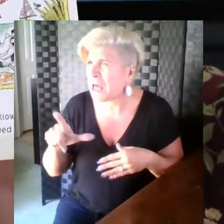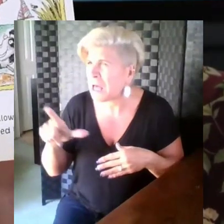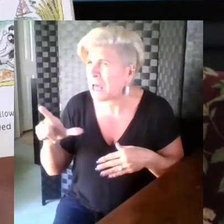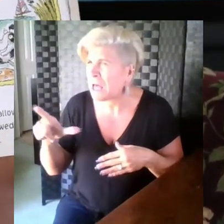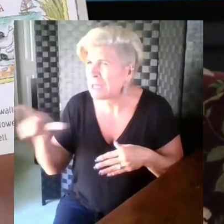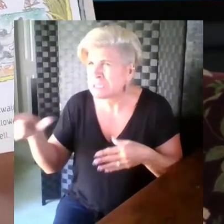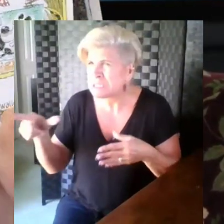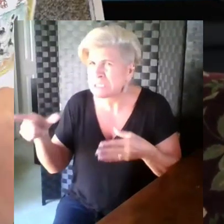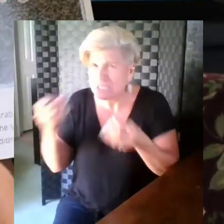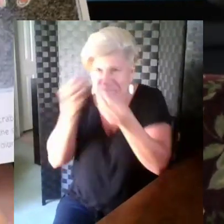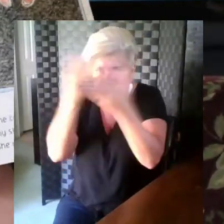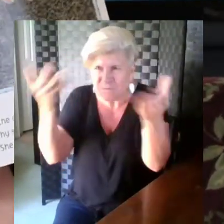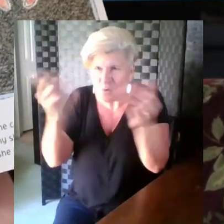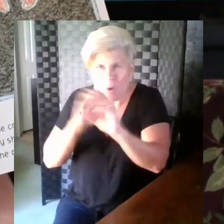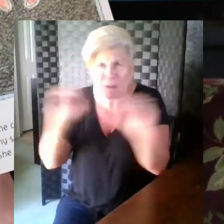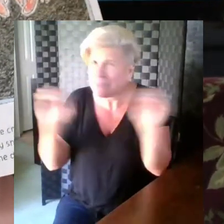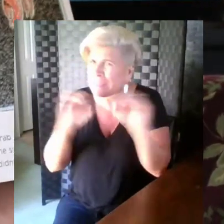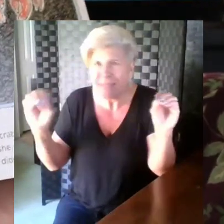tell.